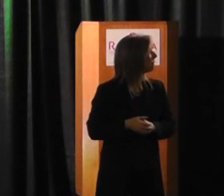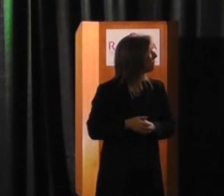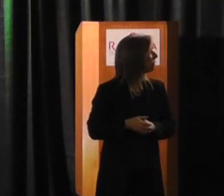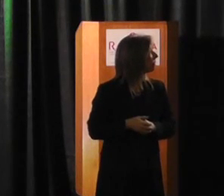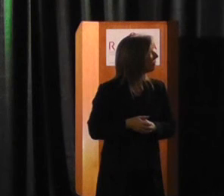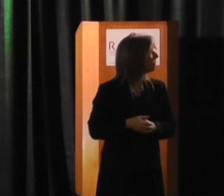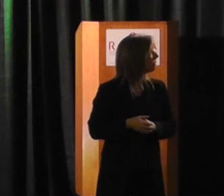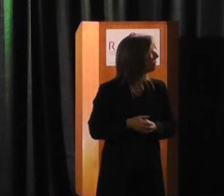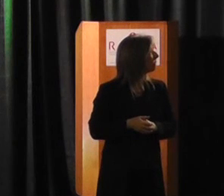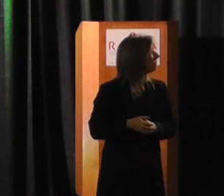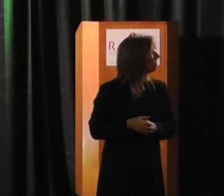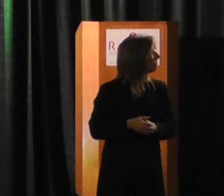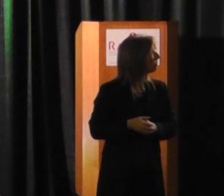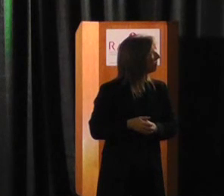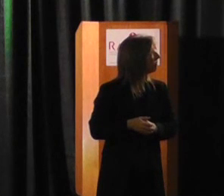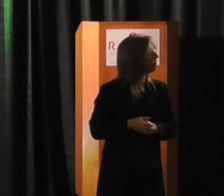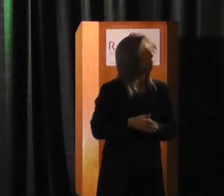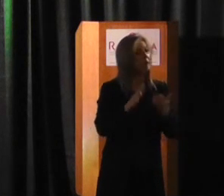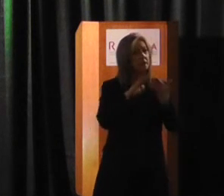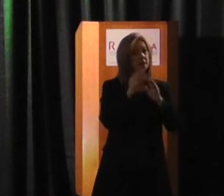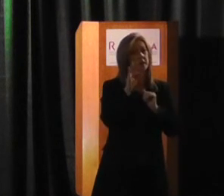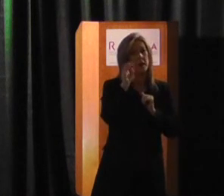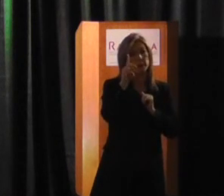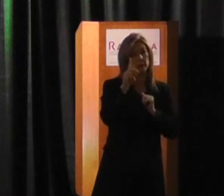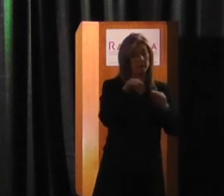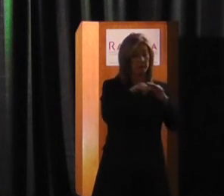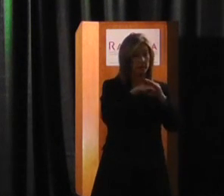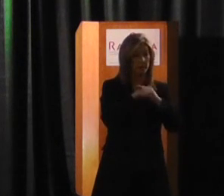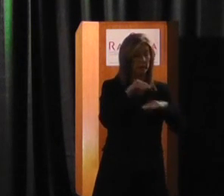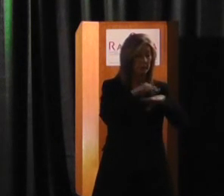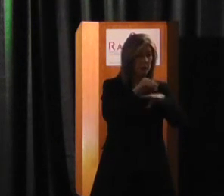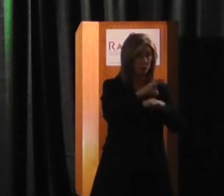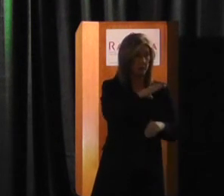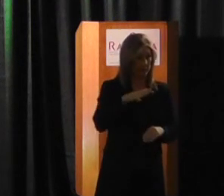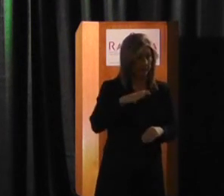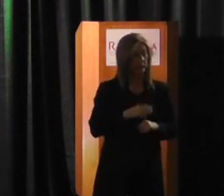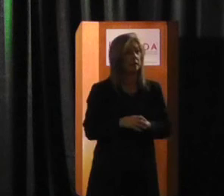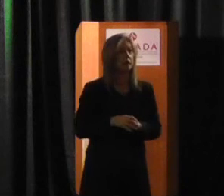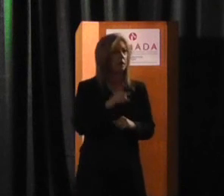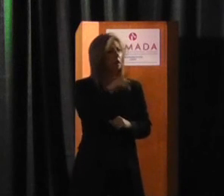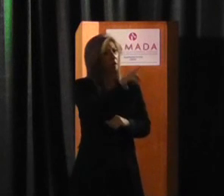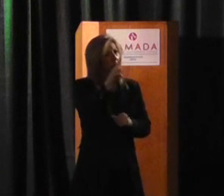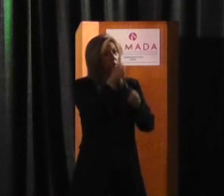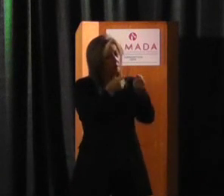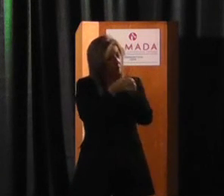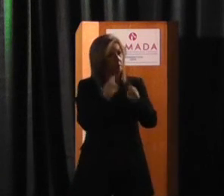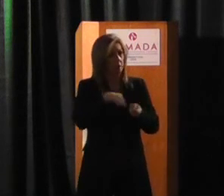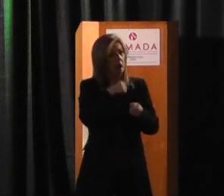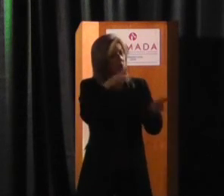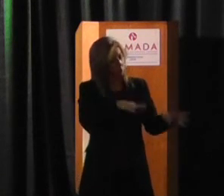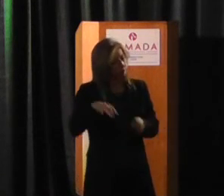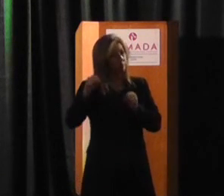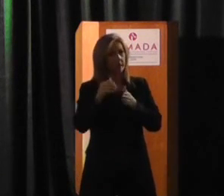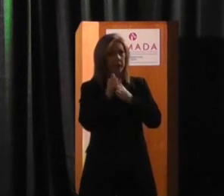Collin Bruce Mortgage Team, and the City of Edmonton Accessibility Advisory Committee, who support us for taking the lead role on this every